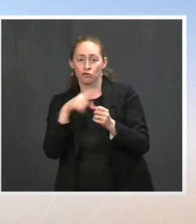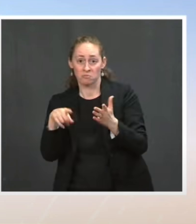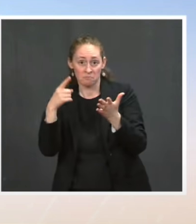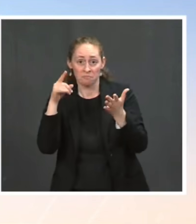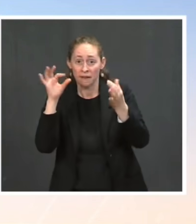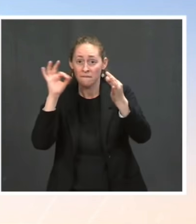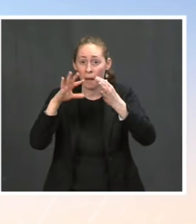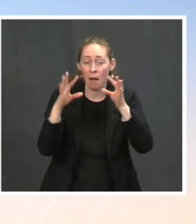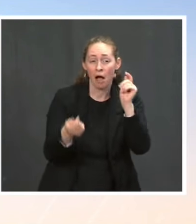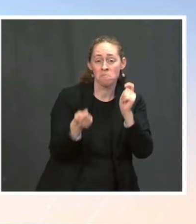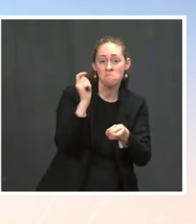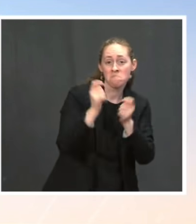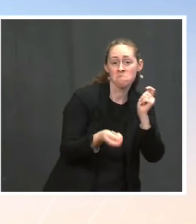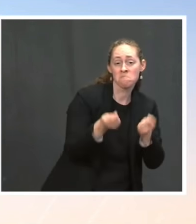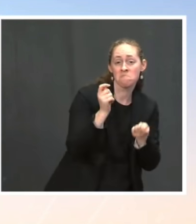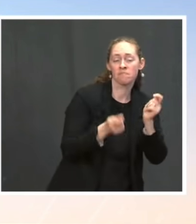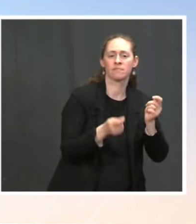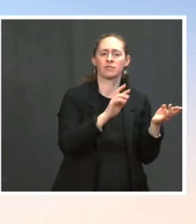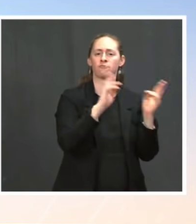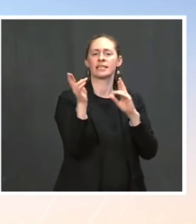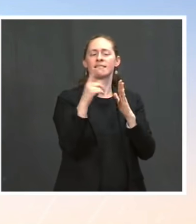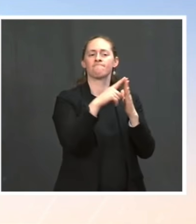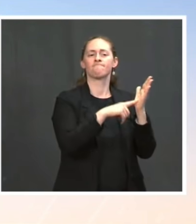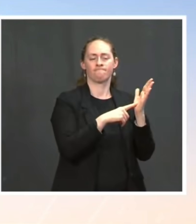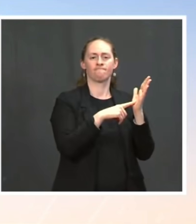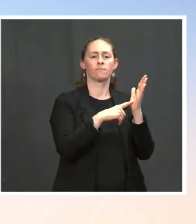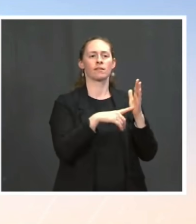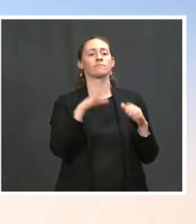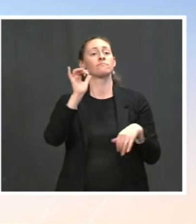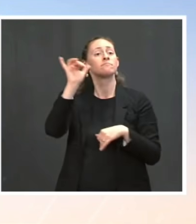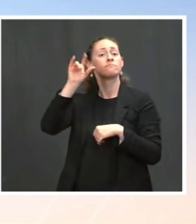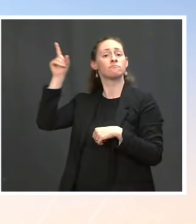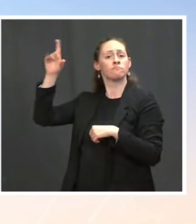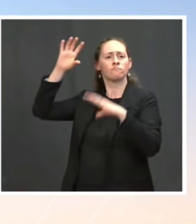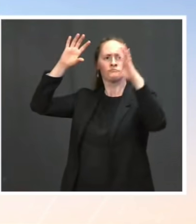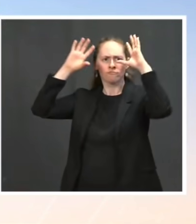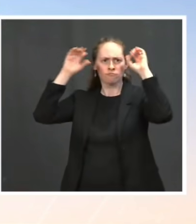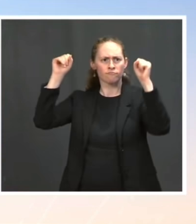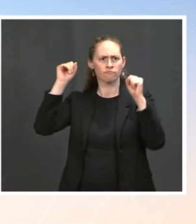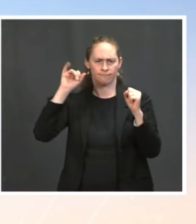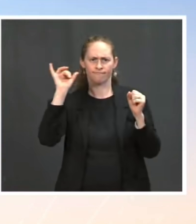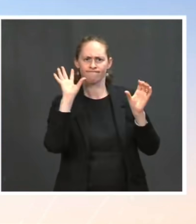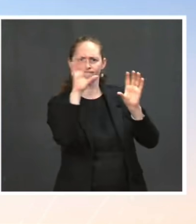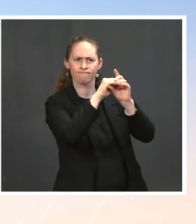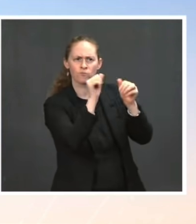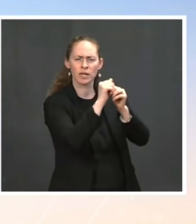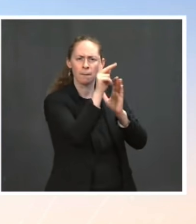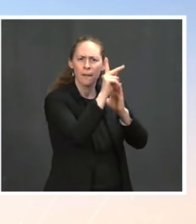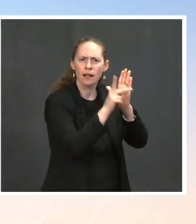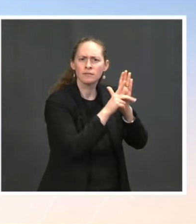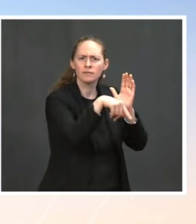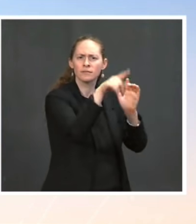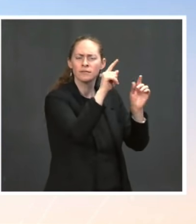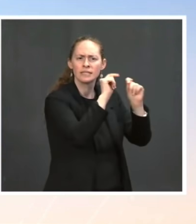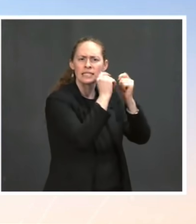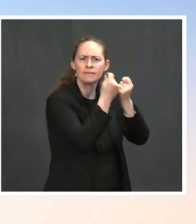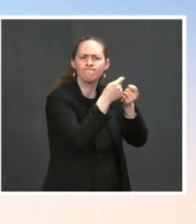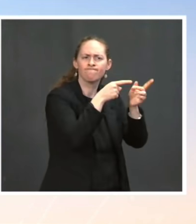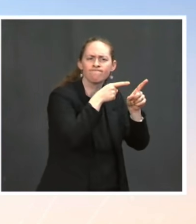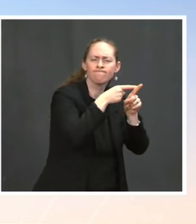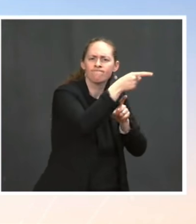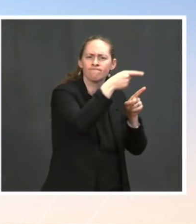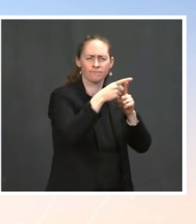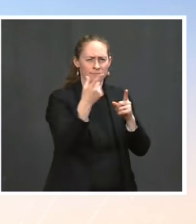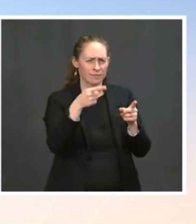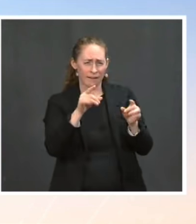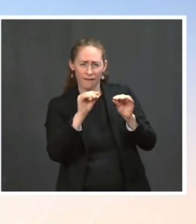And also as part of his process, he engages with his policy teams to ask for additional details, ask for further